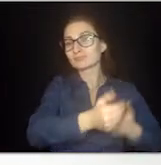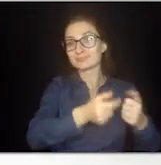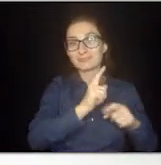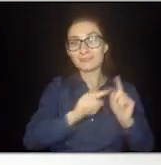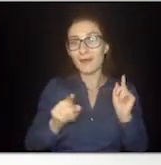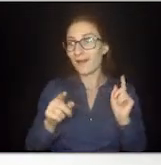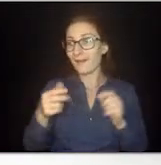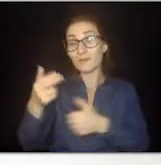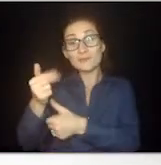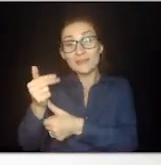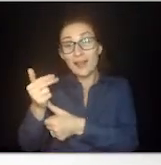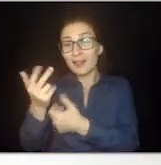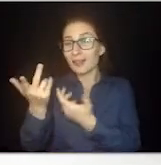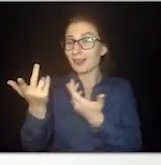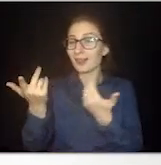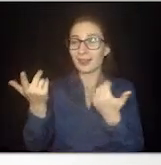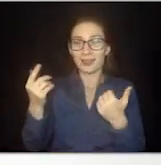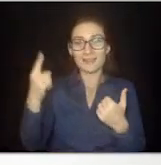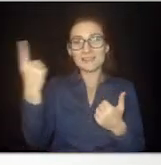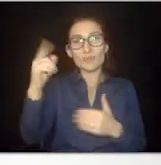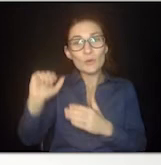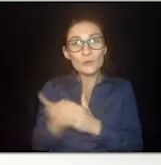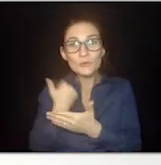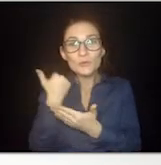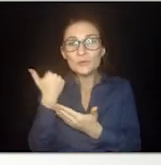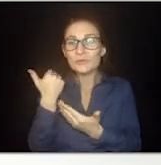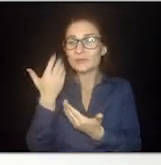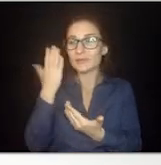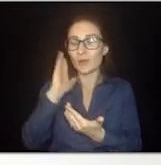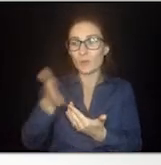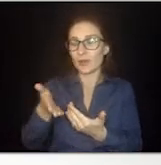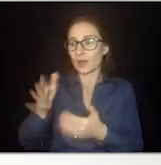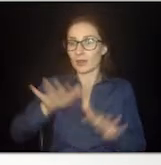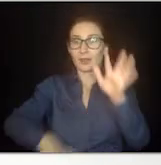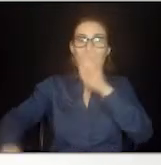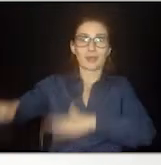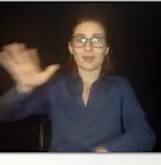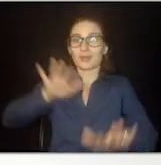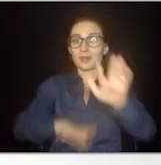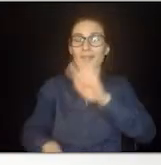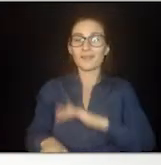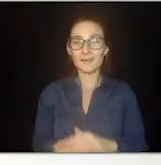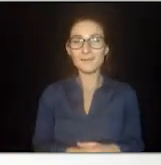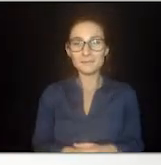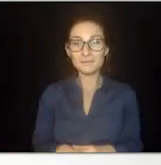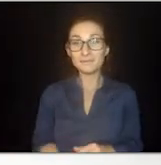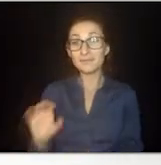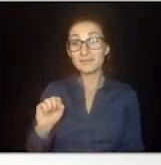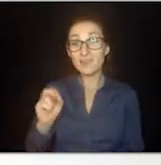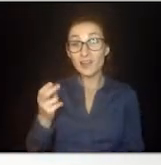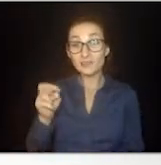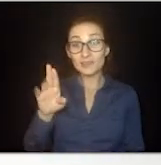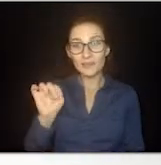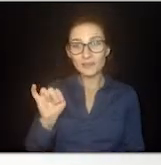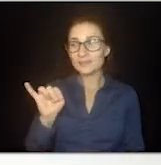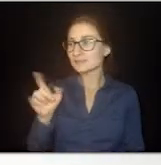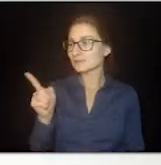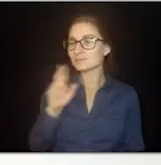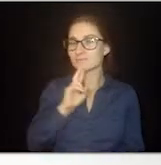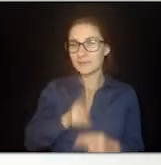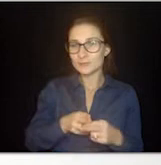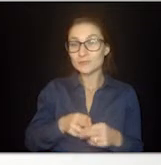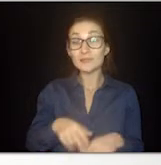nice and easy. And even the one earlier, Sherry mentioned, for our